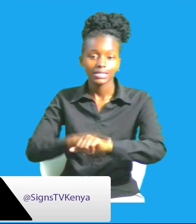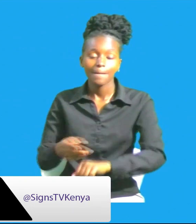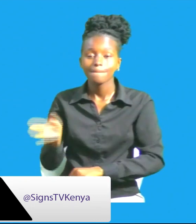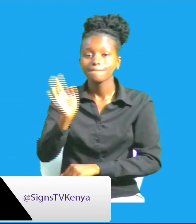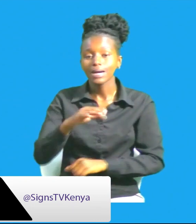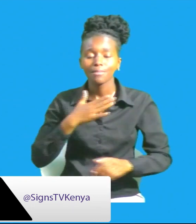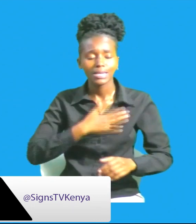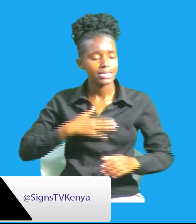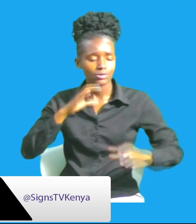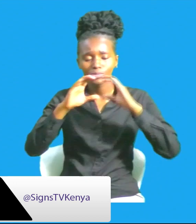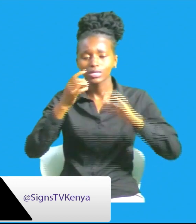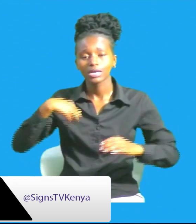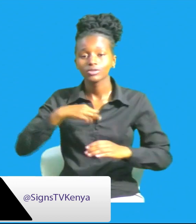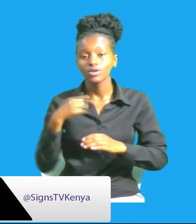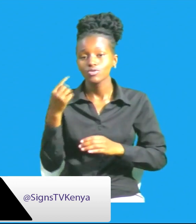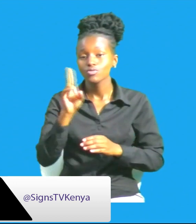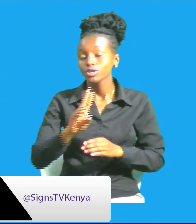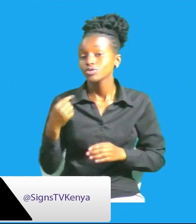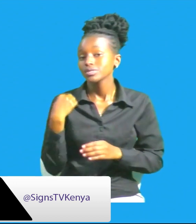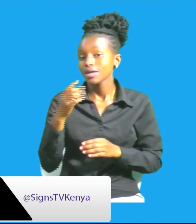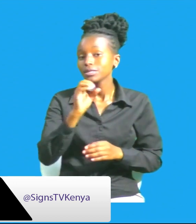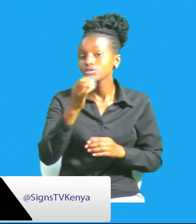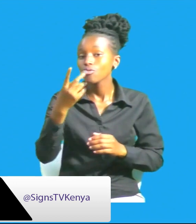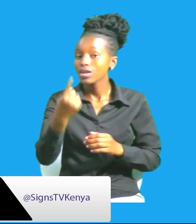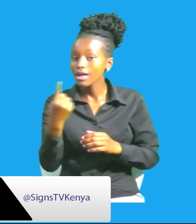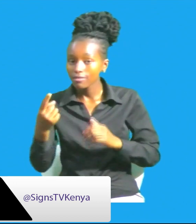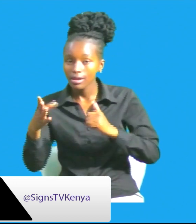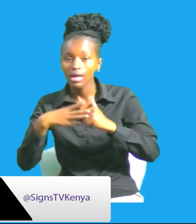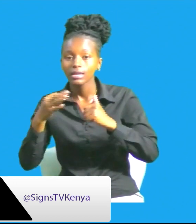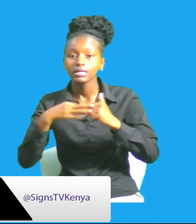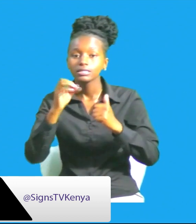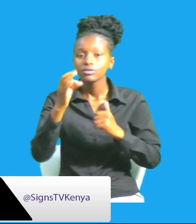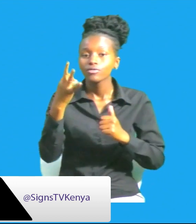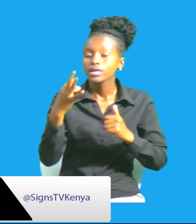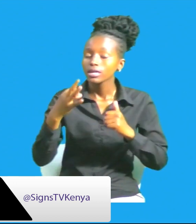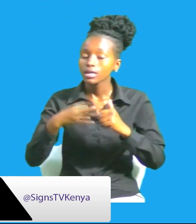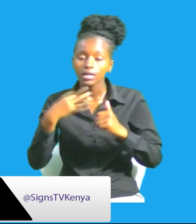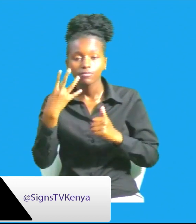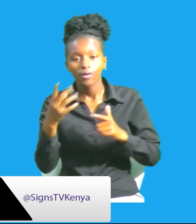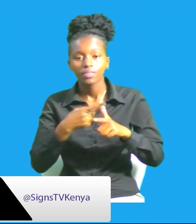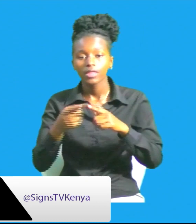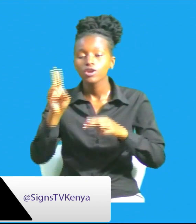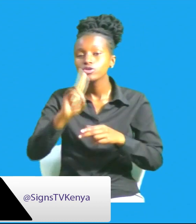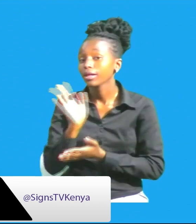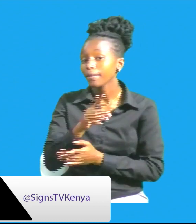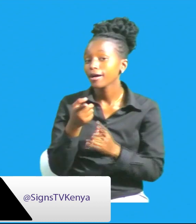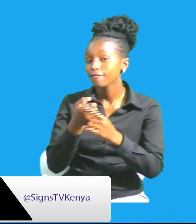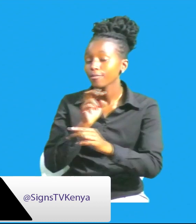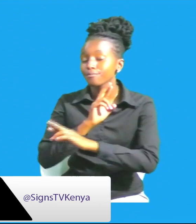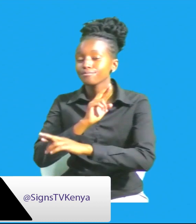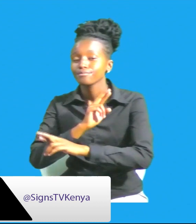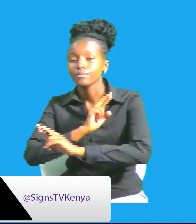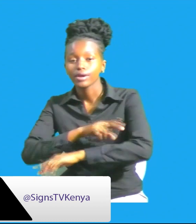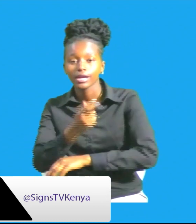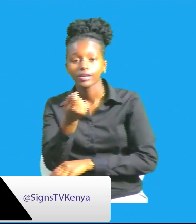talk to us 0111980384, and remember the hashtag to use ni #Science Mashariki. This is Science